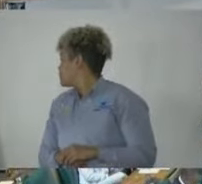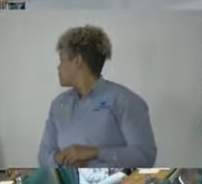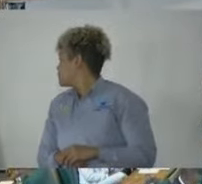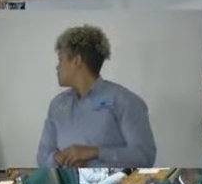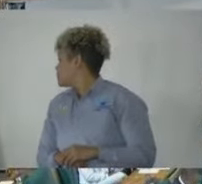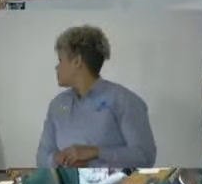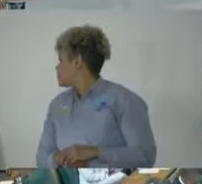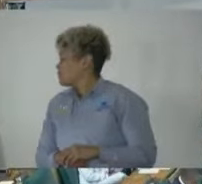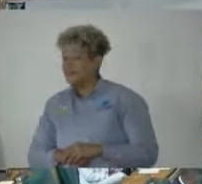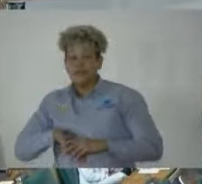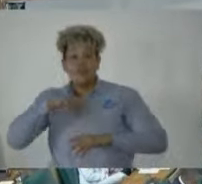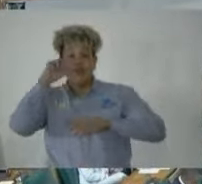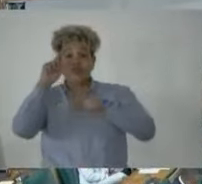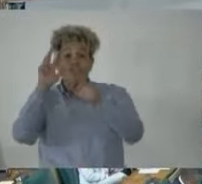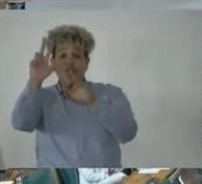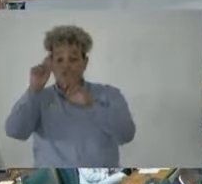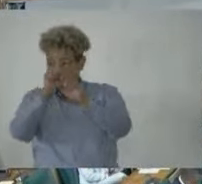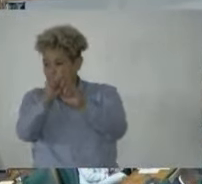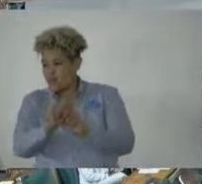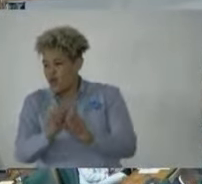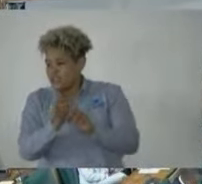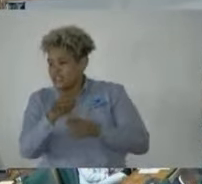that the three words,